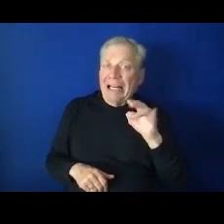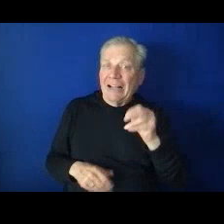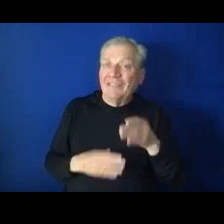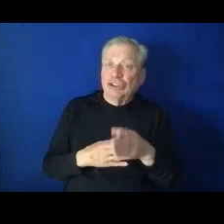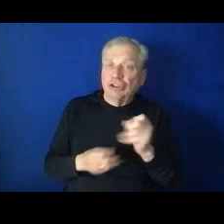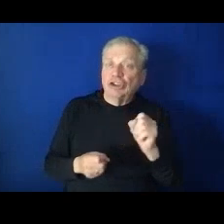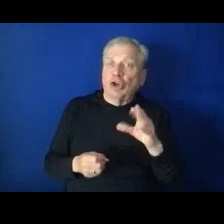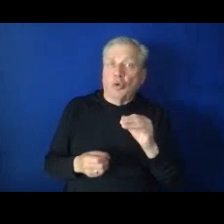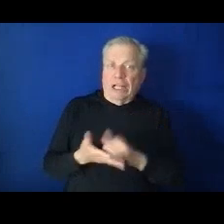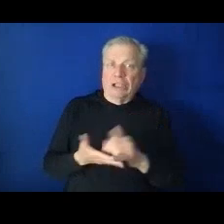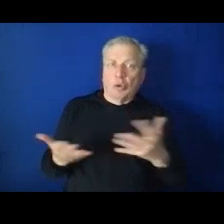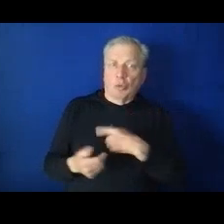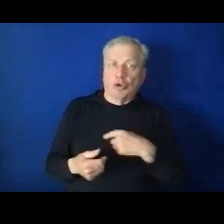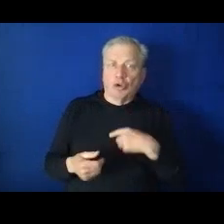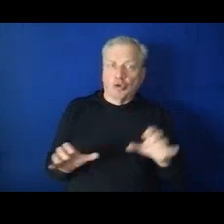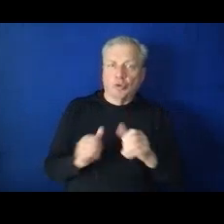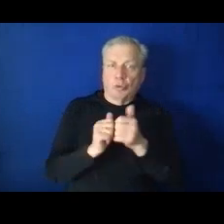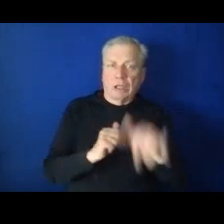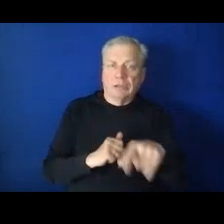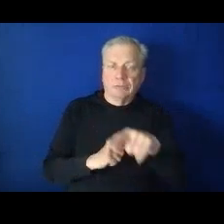with.